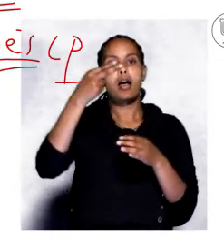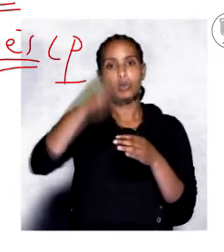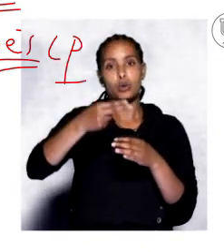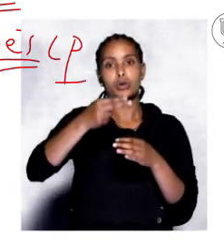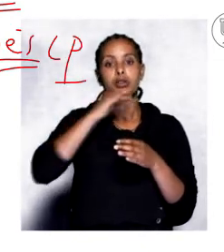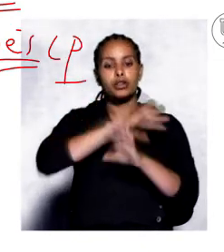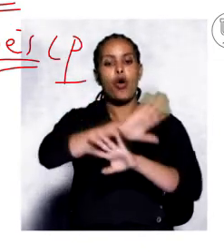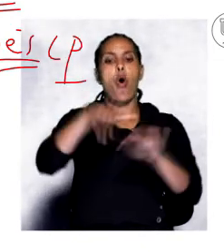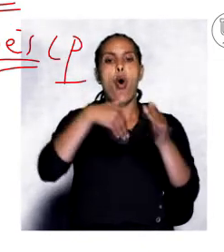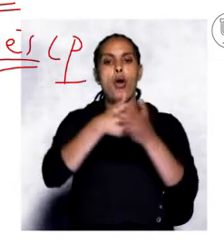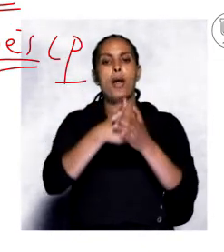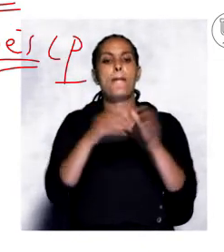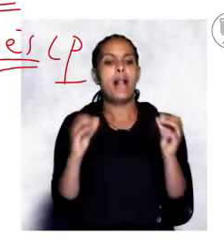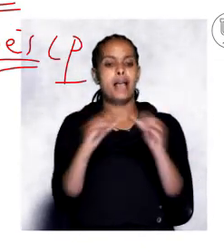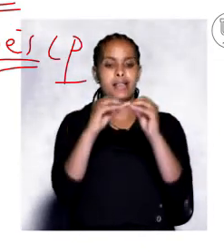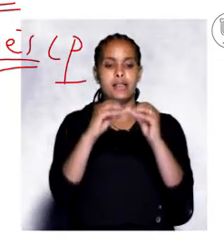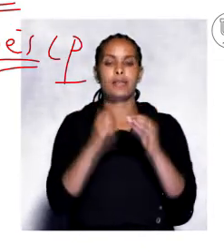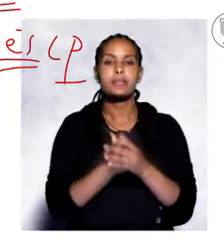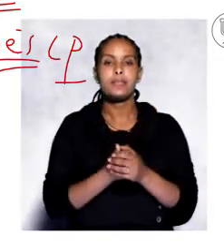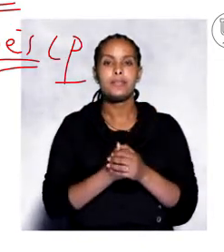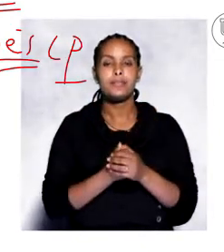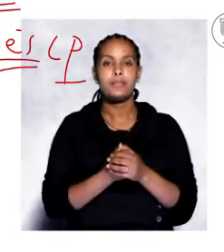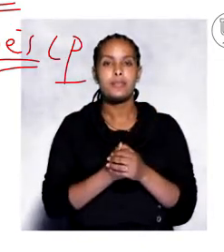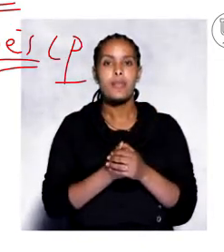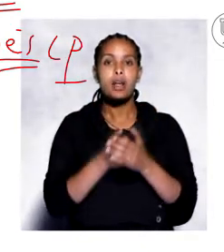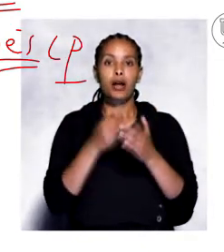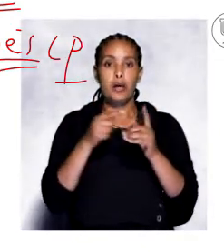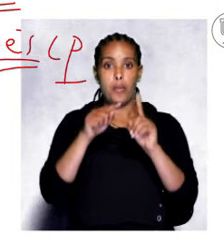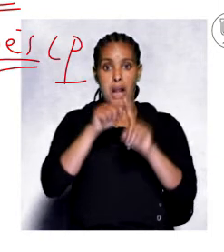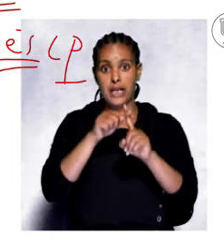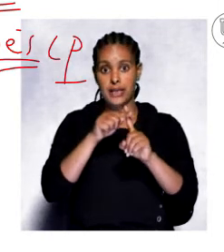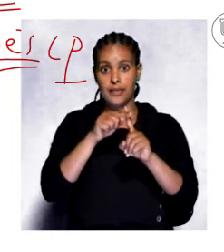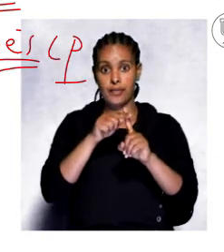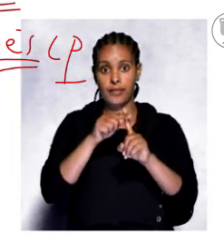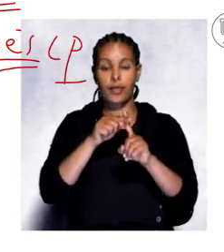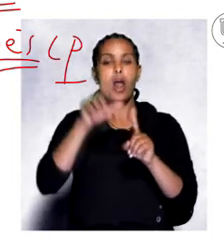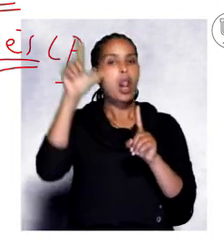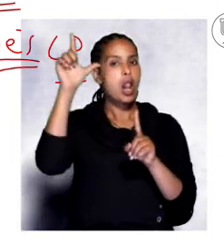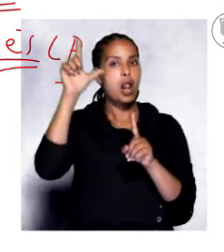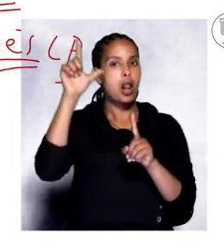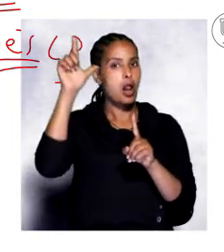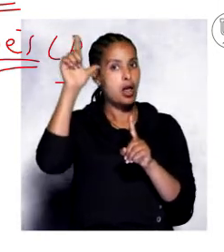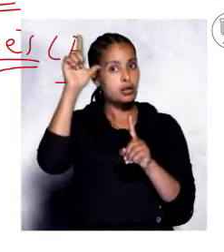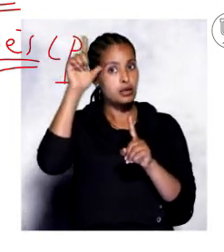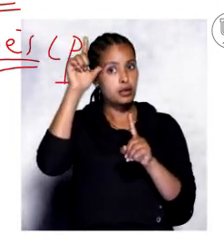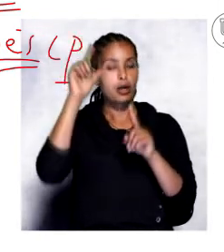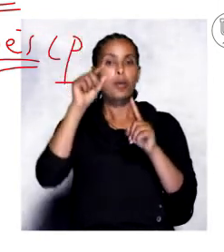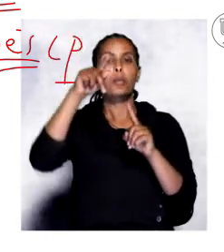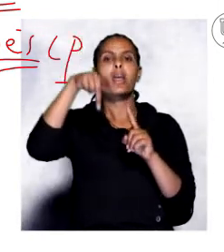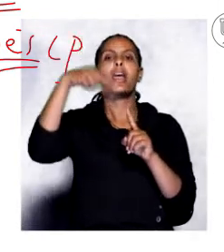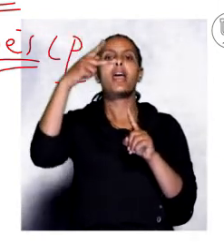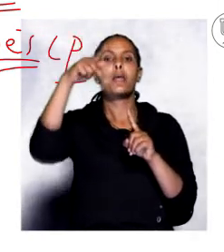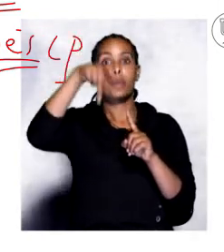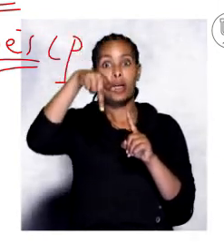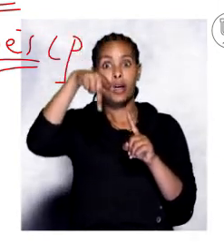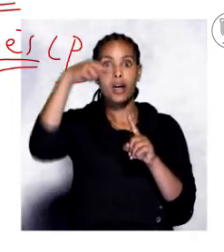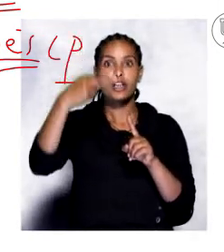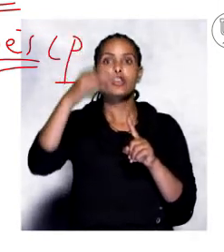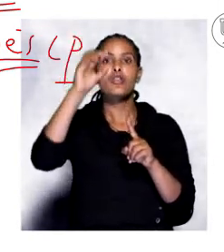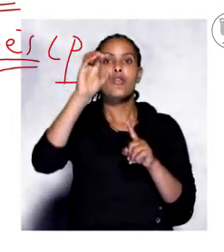whole, plus, plus. It is the Lewis structure of pH 4 plus.